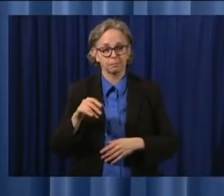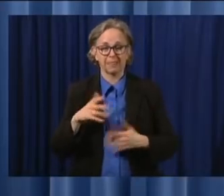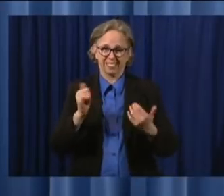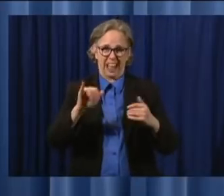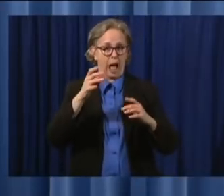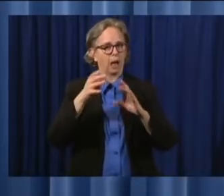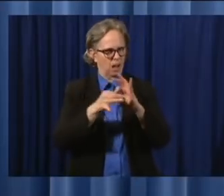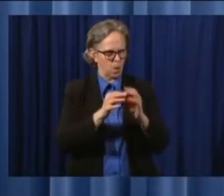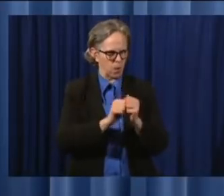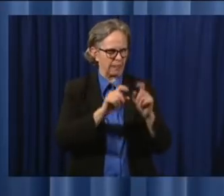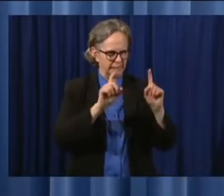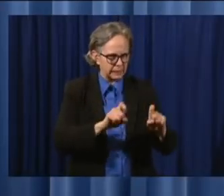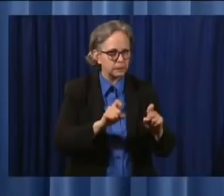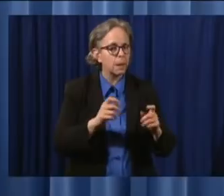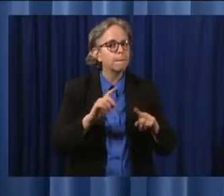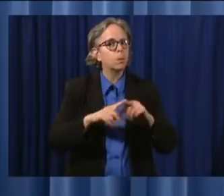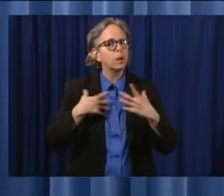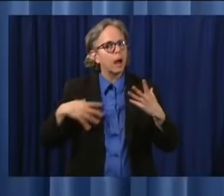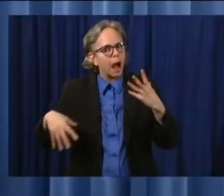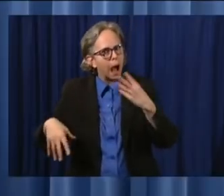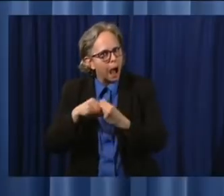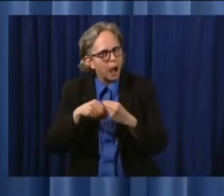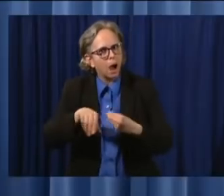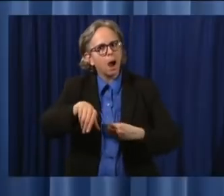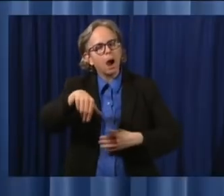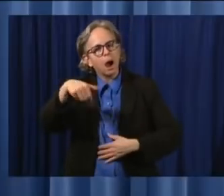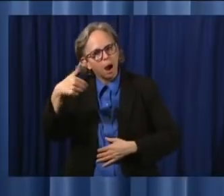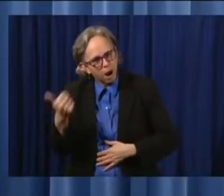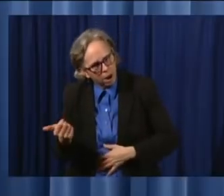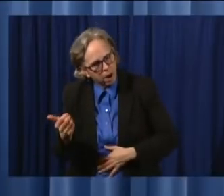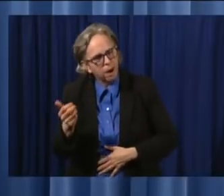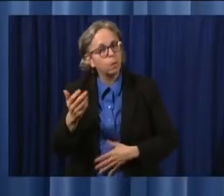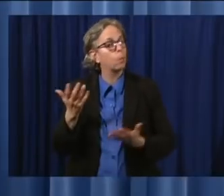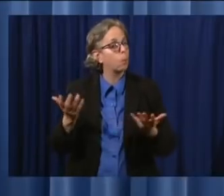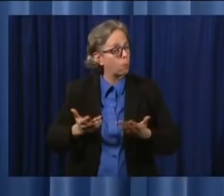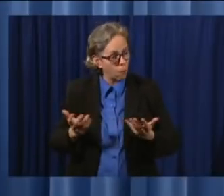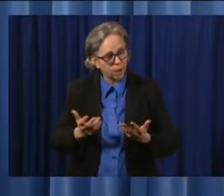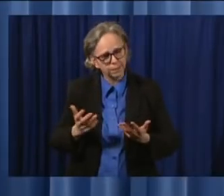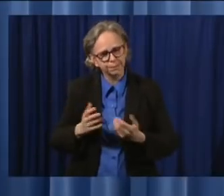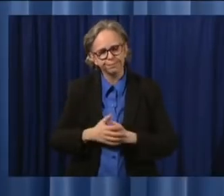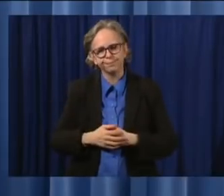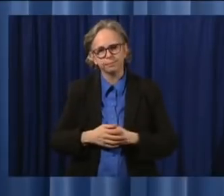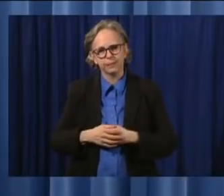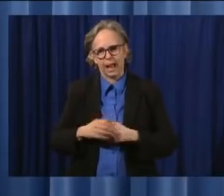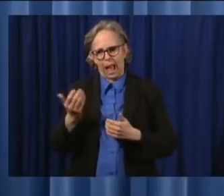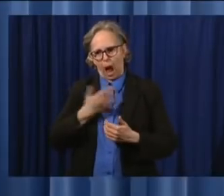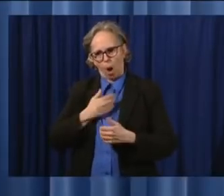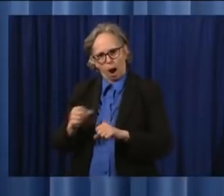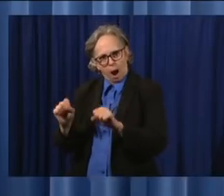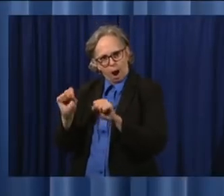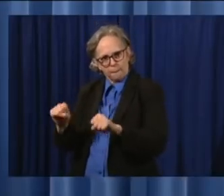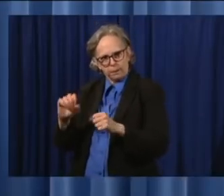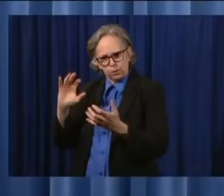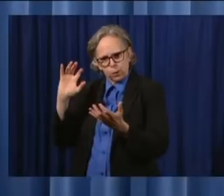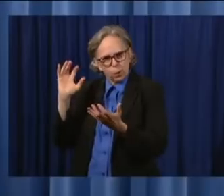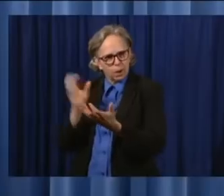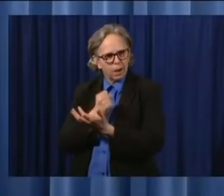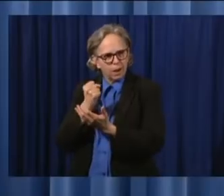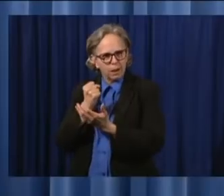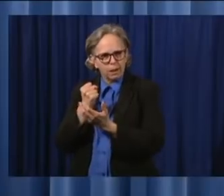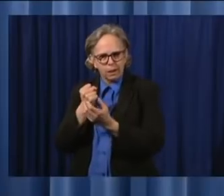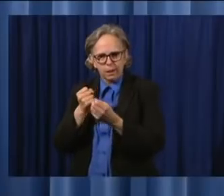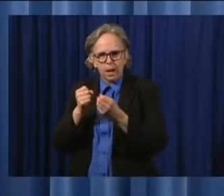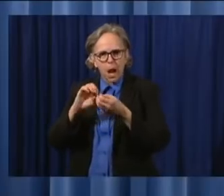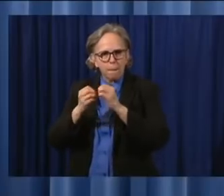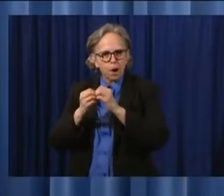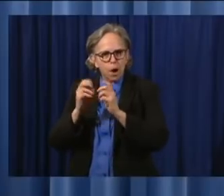now, but as we've talked about this, our capacity is going up. And so we're going to continue to push